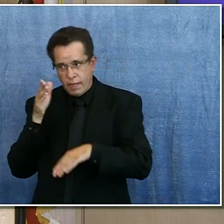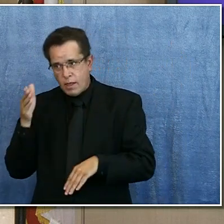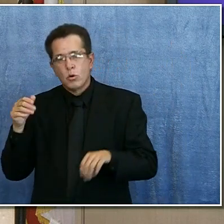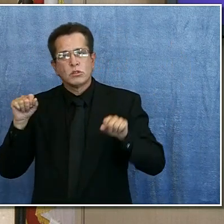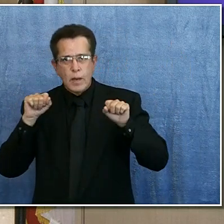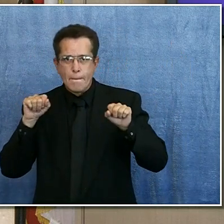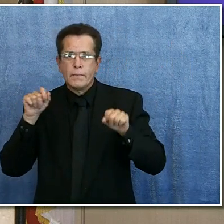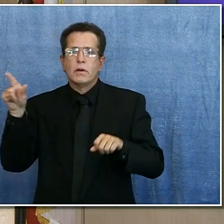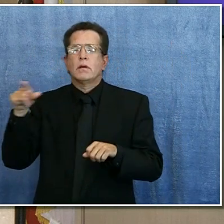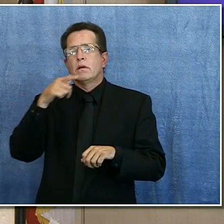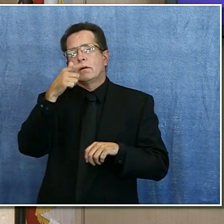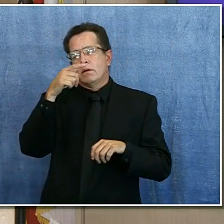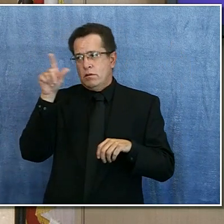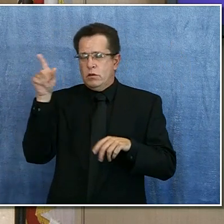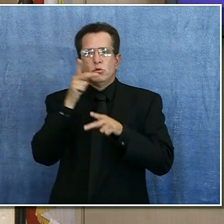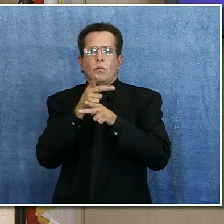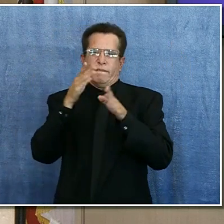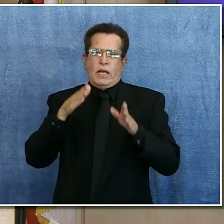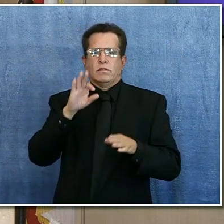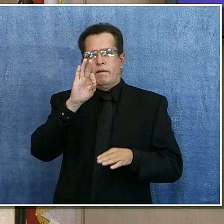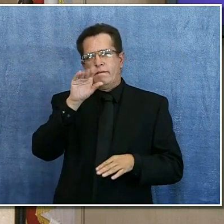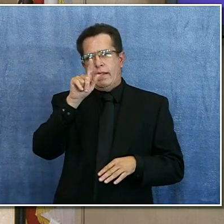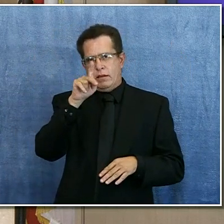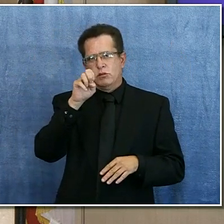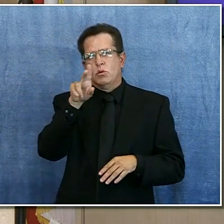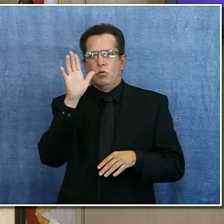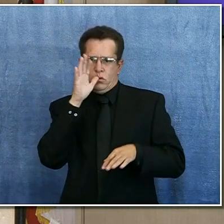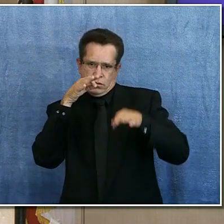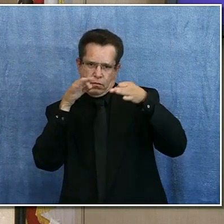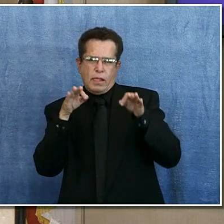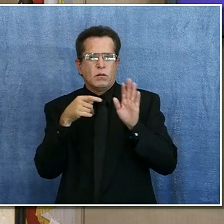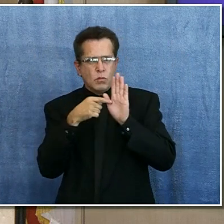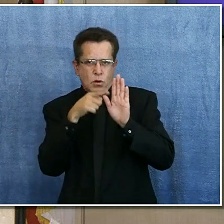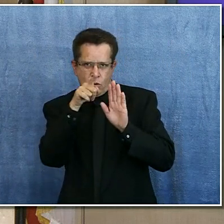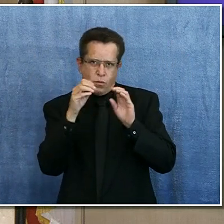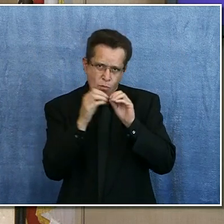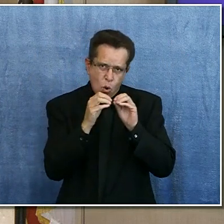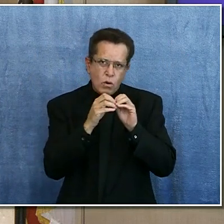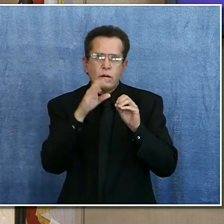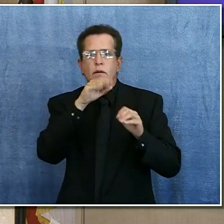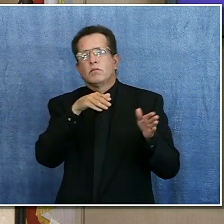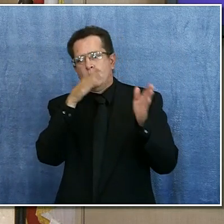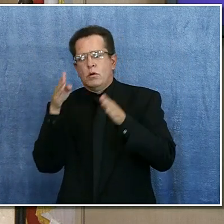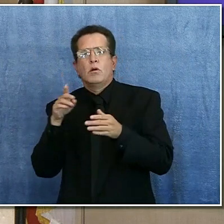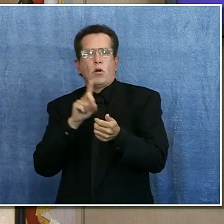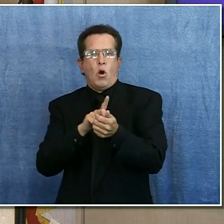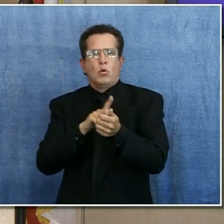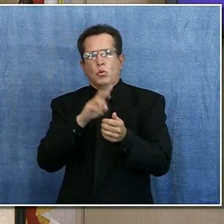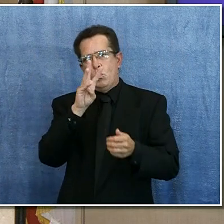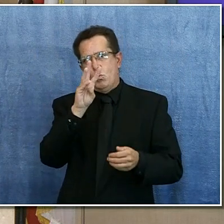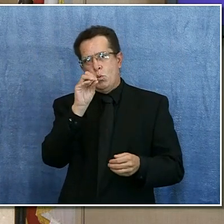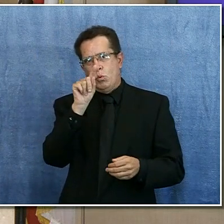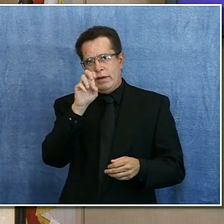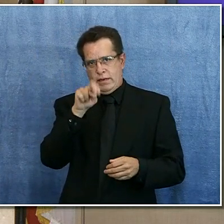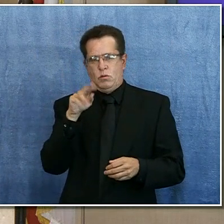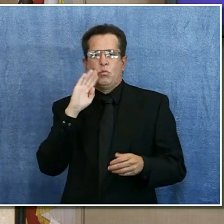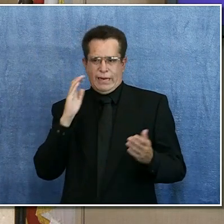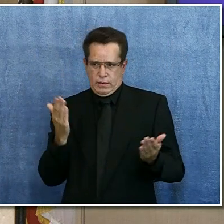touch on the other actions we took. He will also be followed by Dr. Wooten, and then we have a special